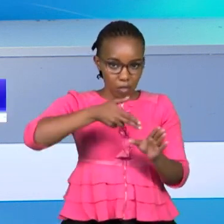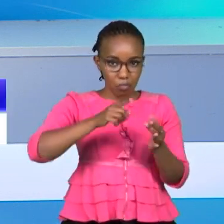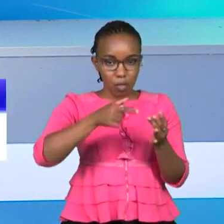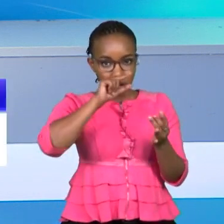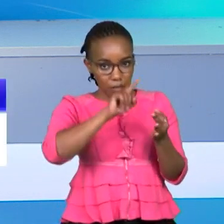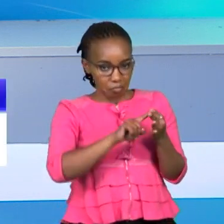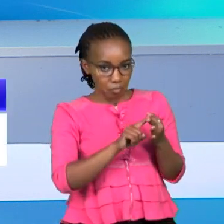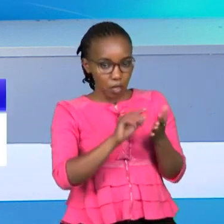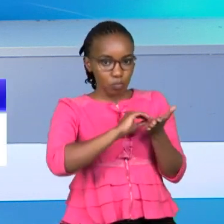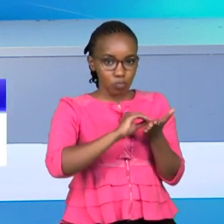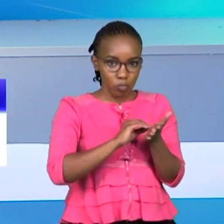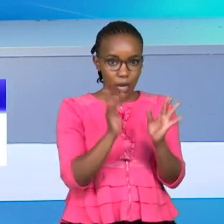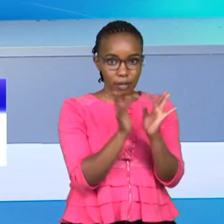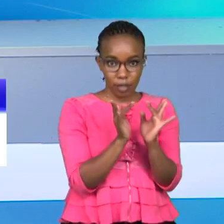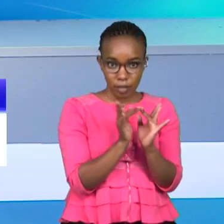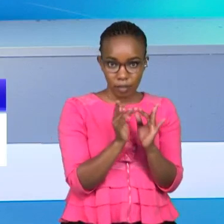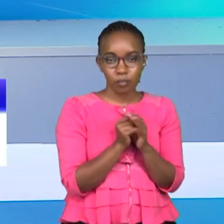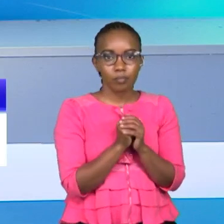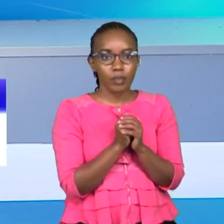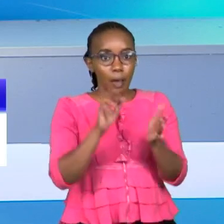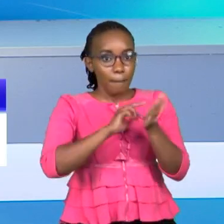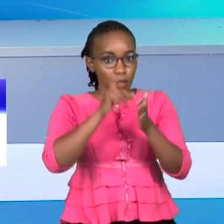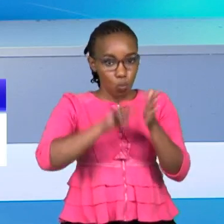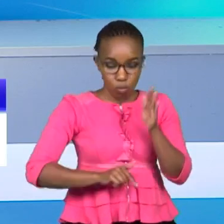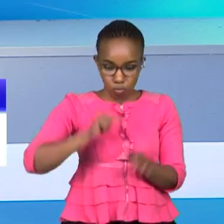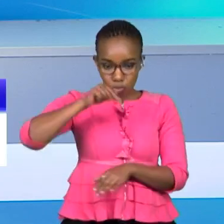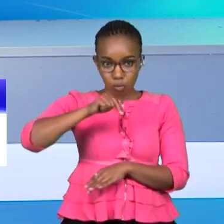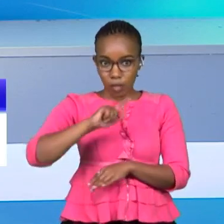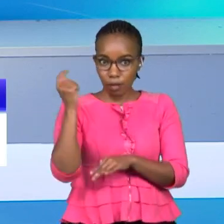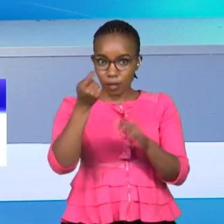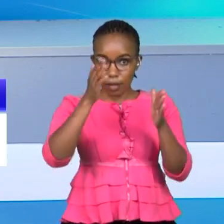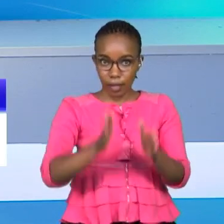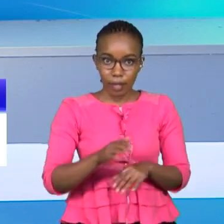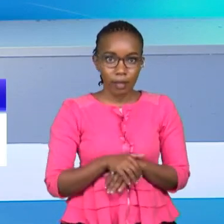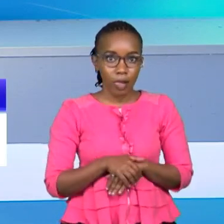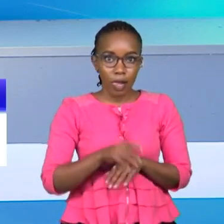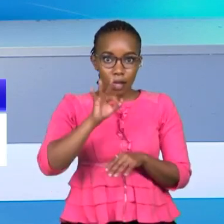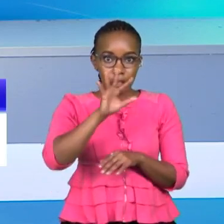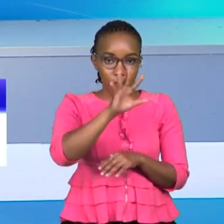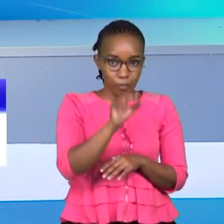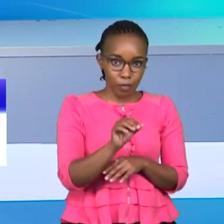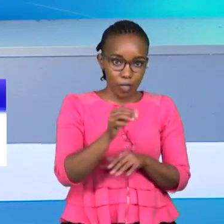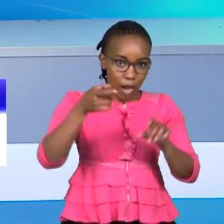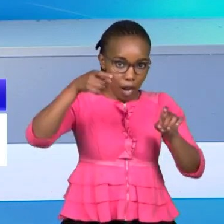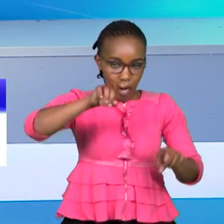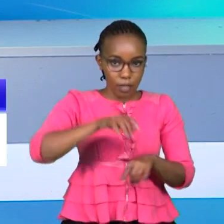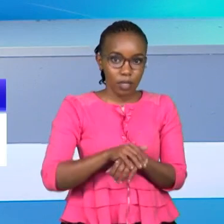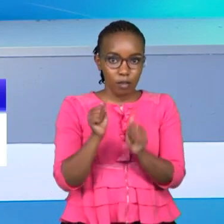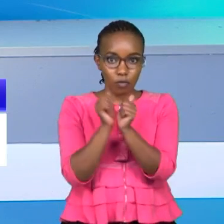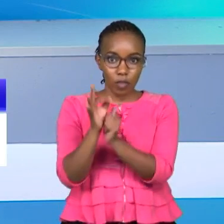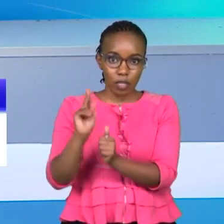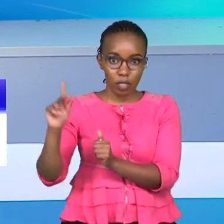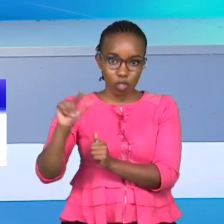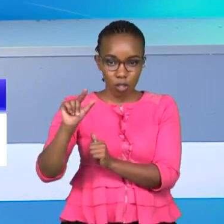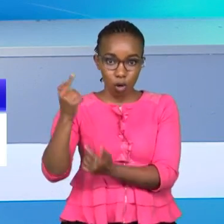gas, airtime and internet services. This means from today, Kenyans will have to part with at least 350 shillings more for the 13-kilogram